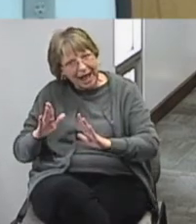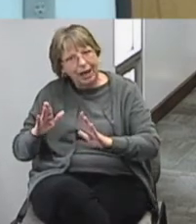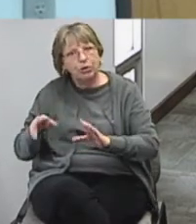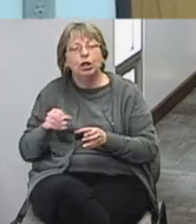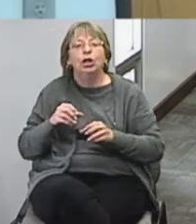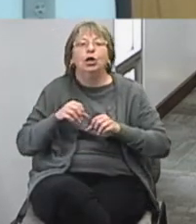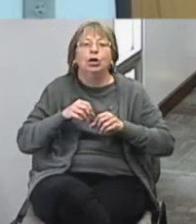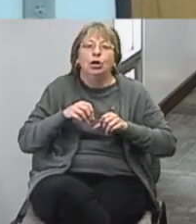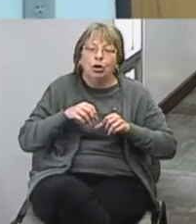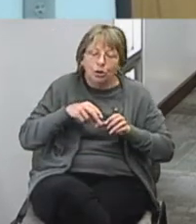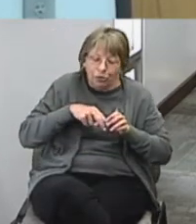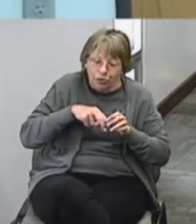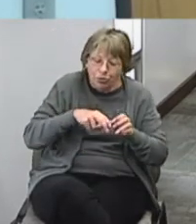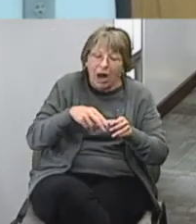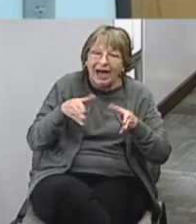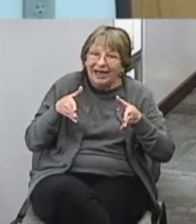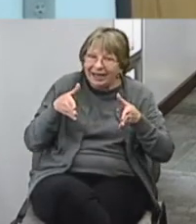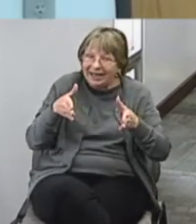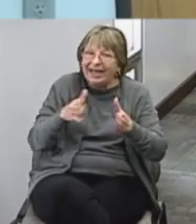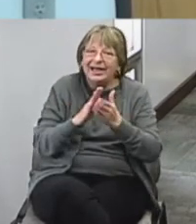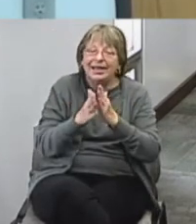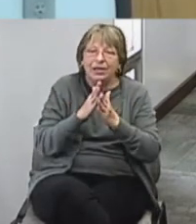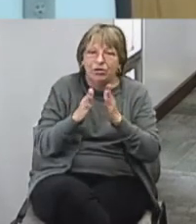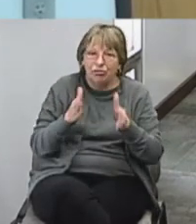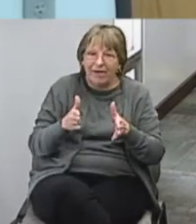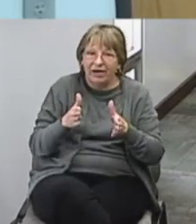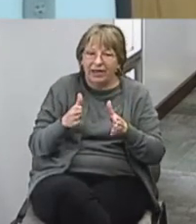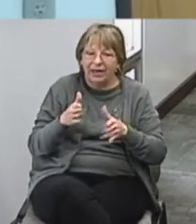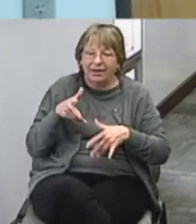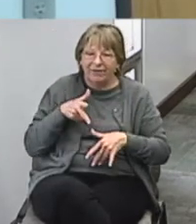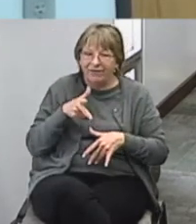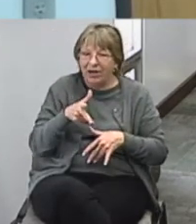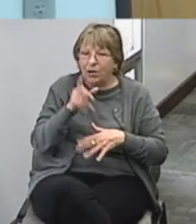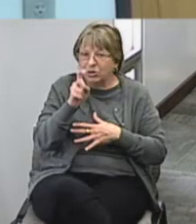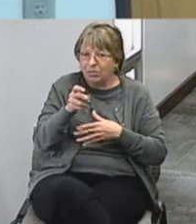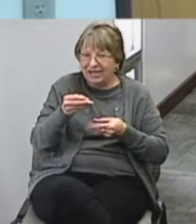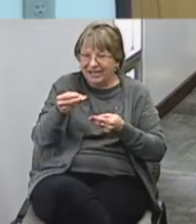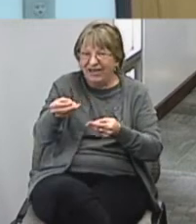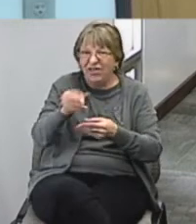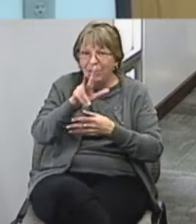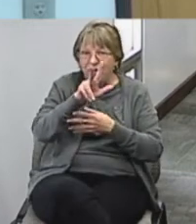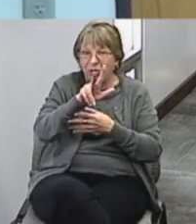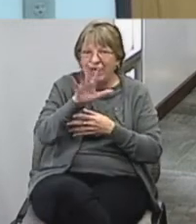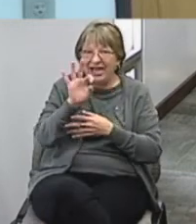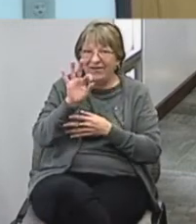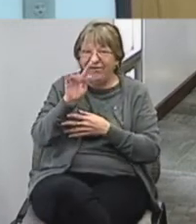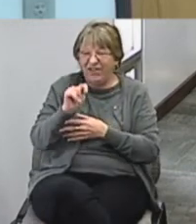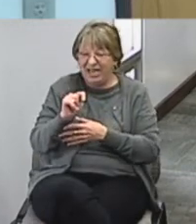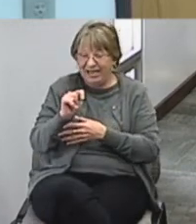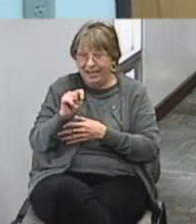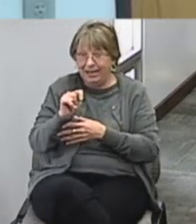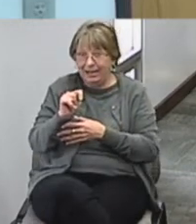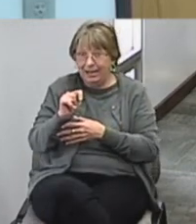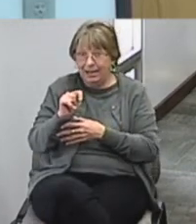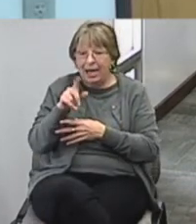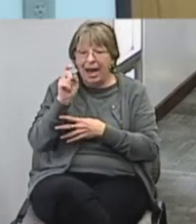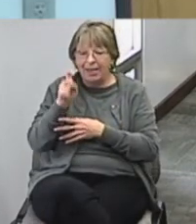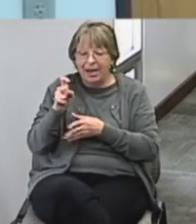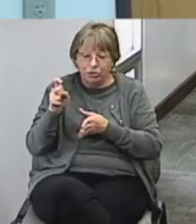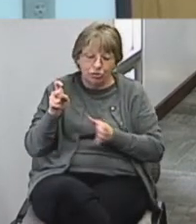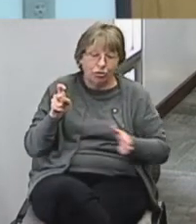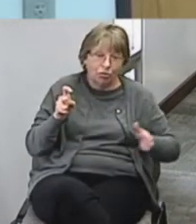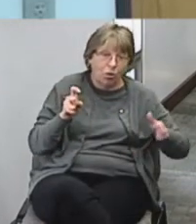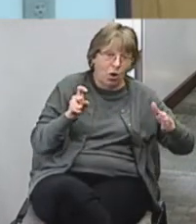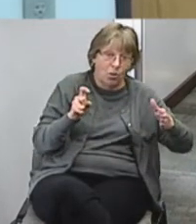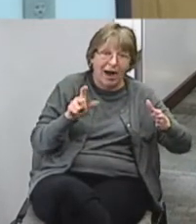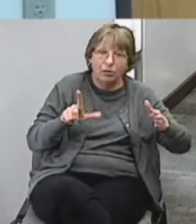traffic lane. Vehicles are required to give cyclists 3 feet of clearance when they pass, and they're supposed to pass to the left. And I